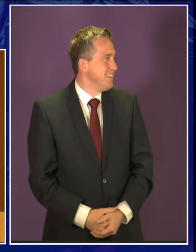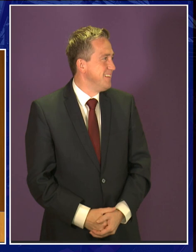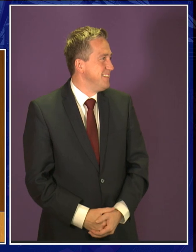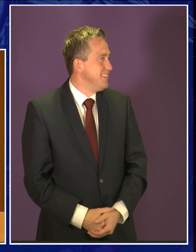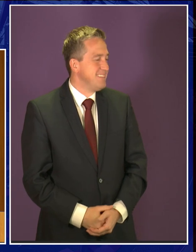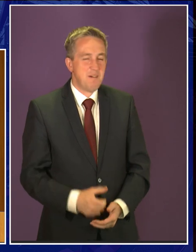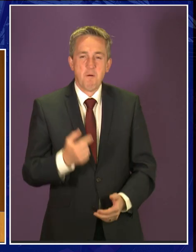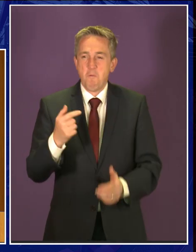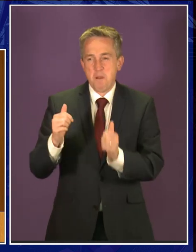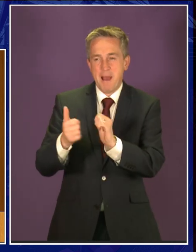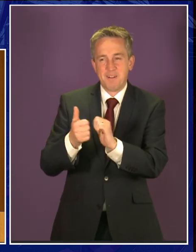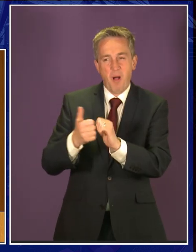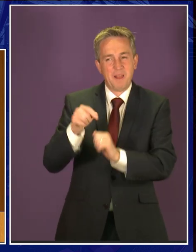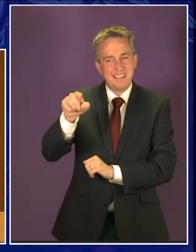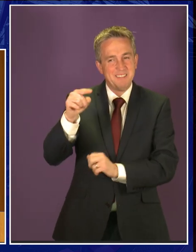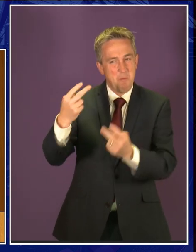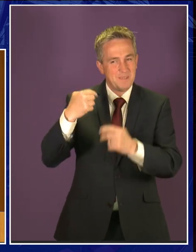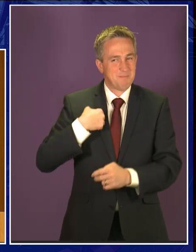Oh, some of my colleagues are...